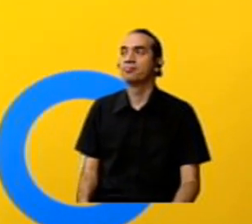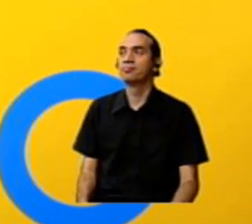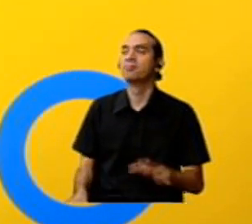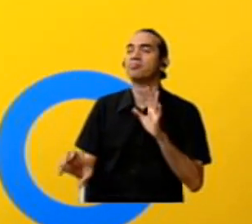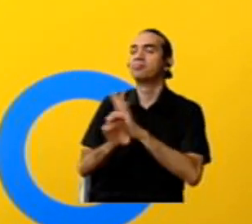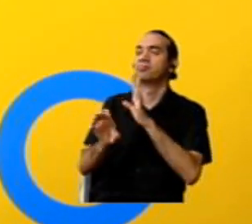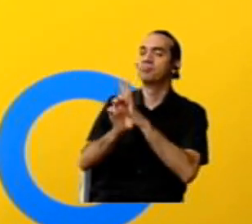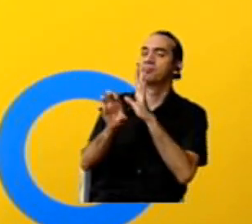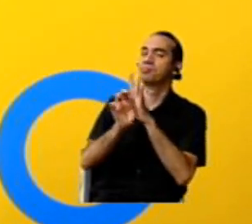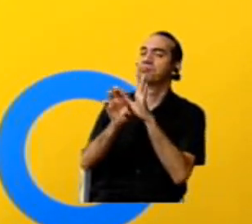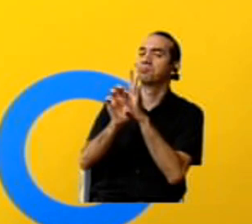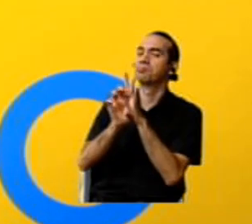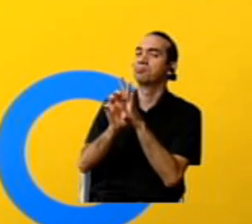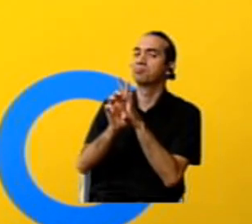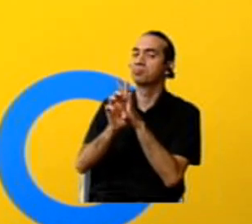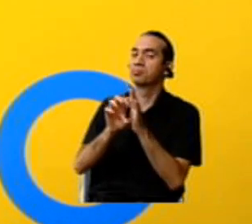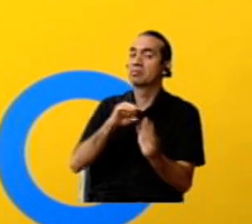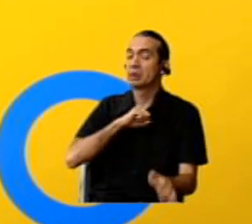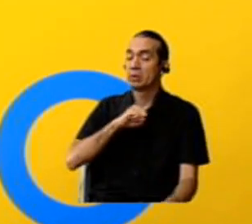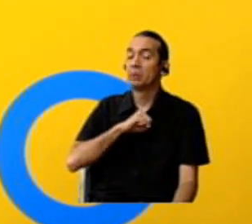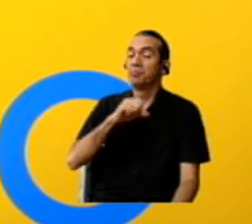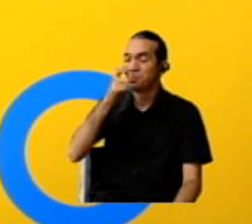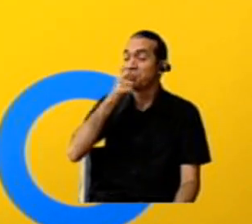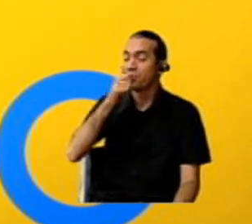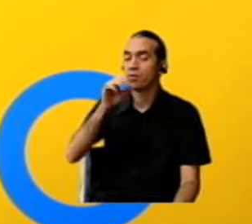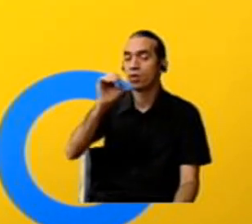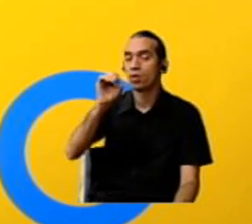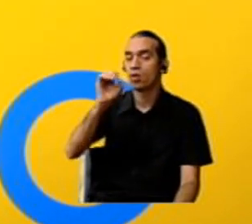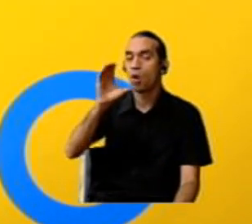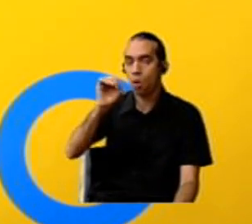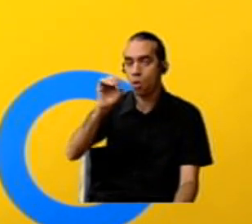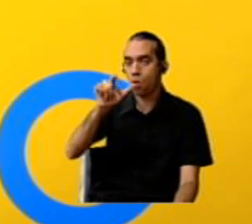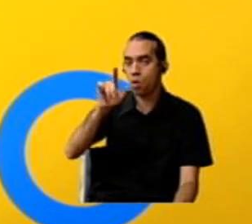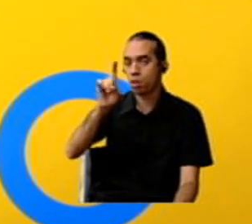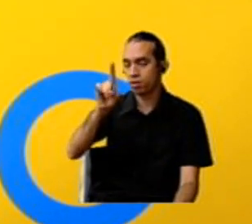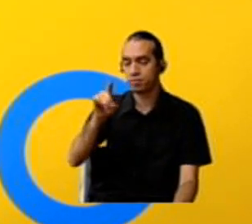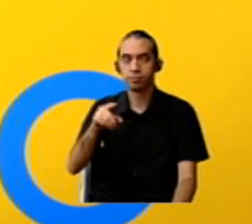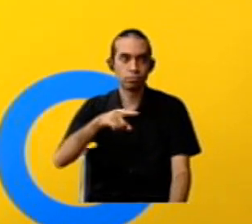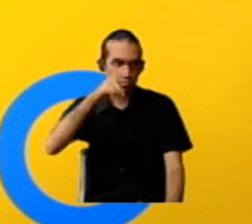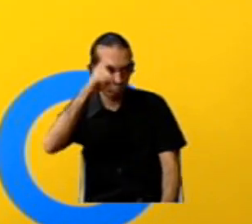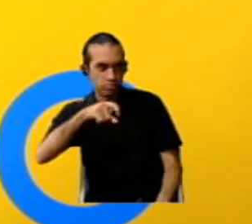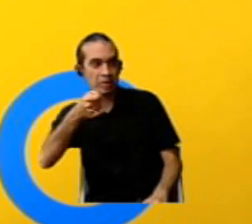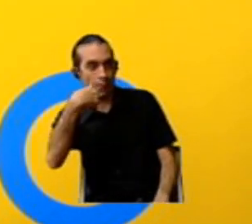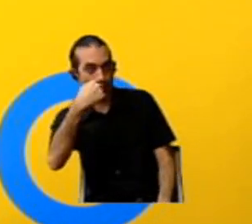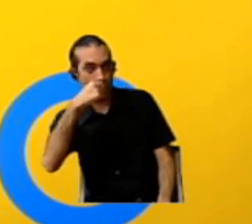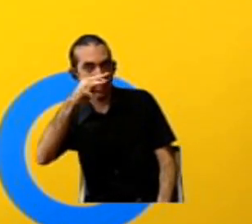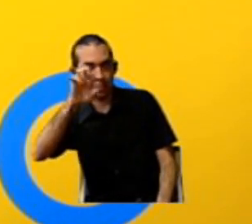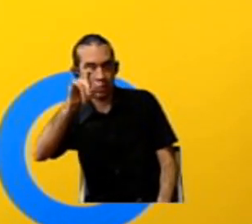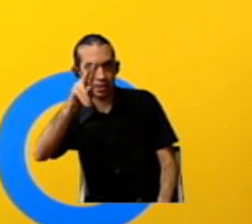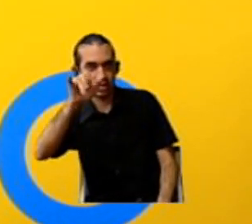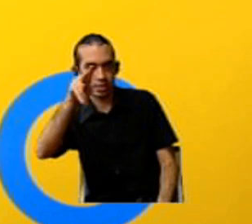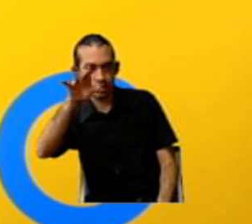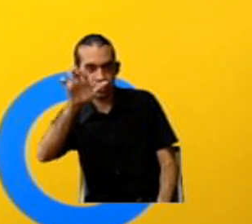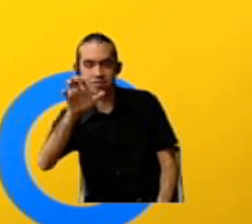If I had a cold, what should I do? You should get medicine.